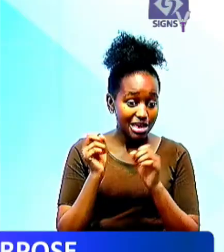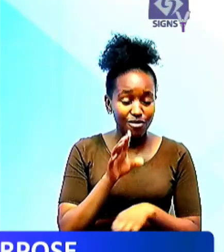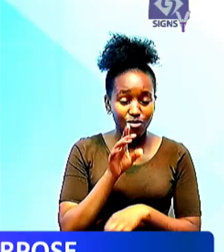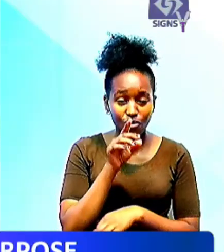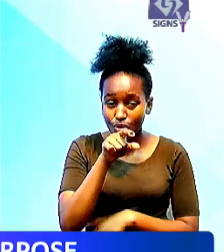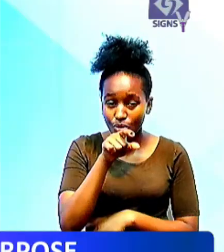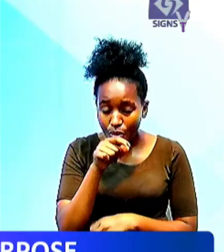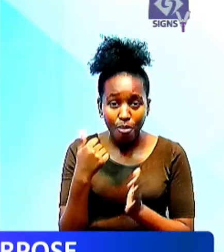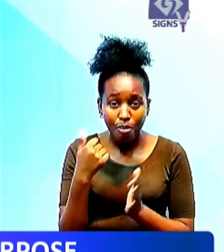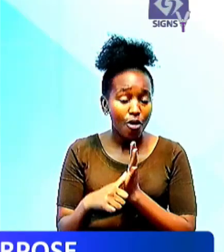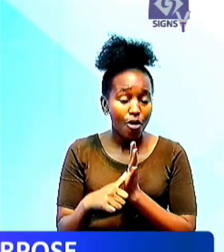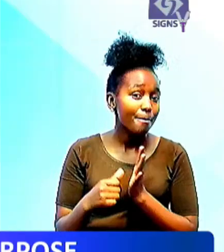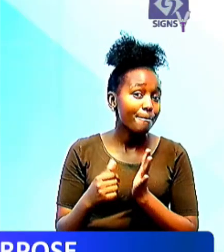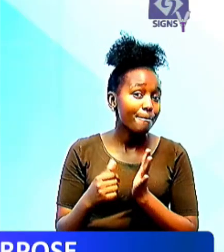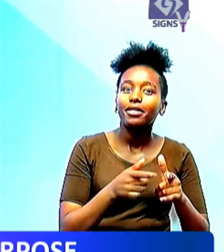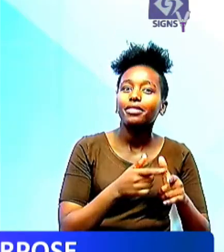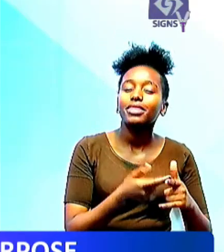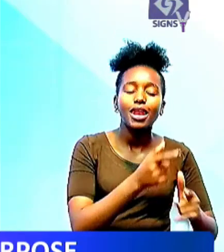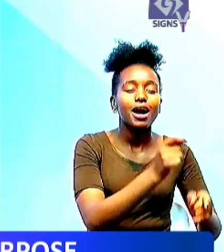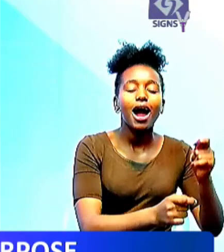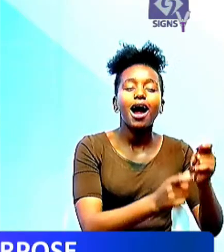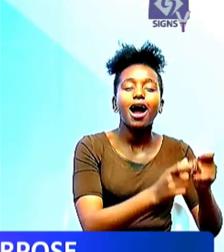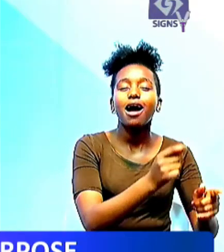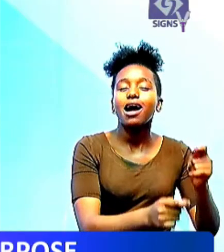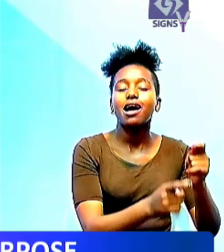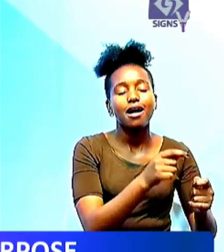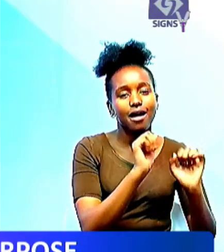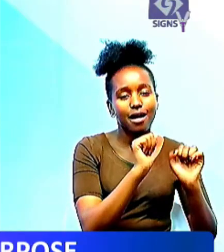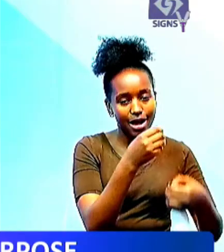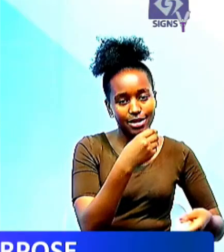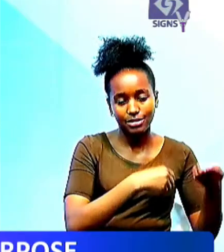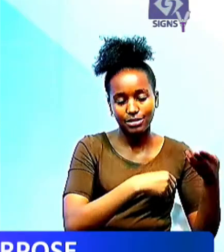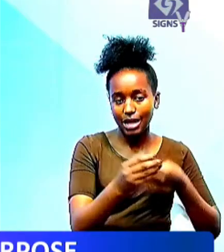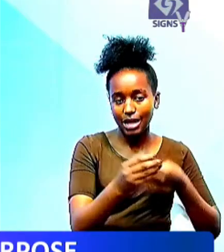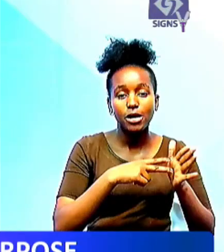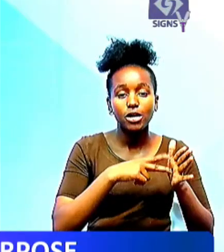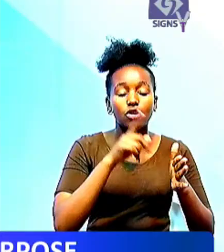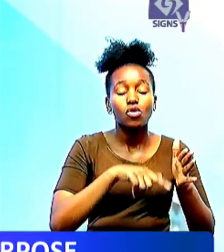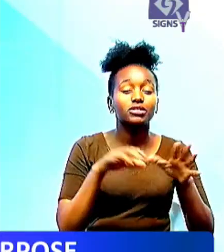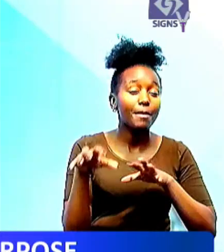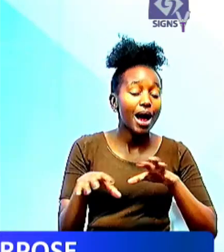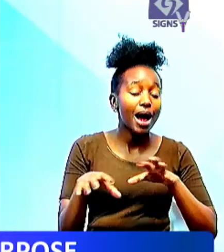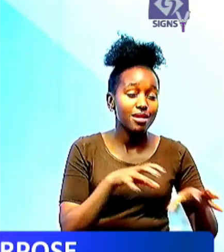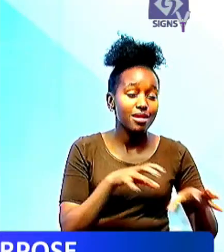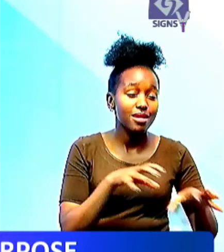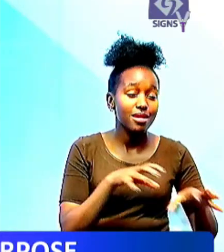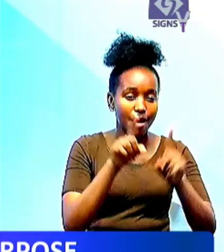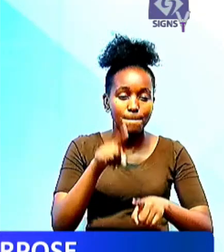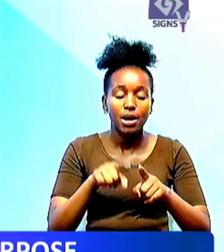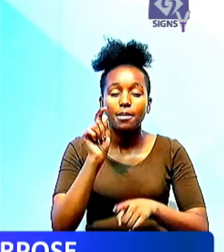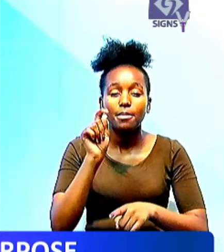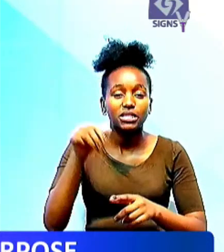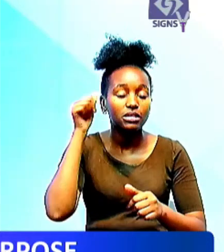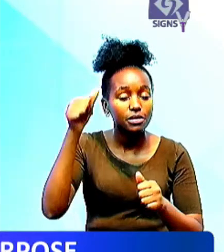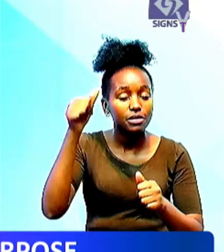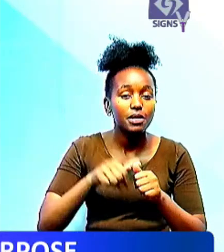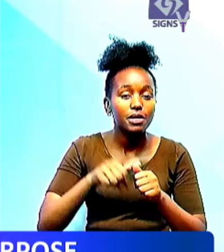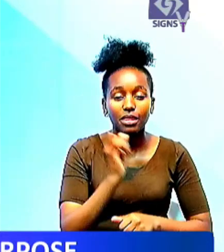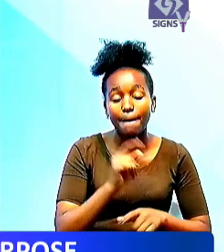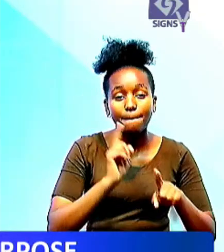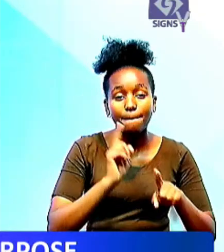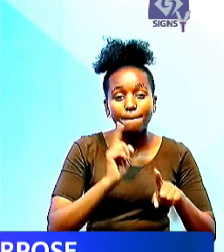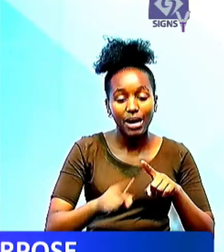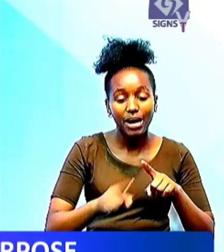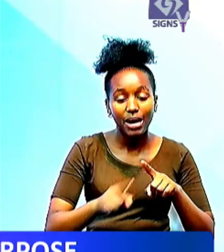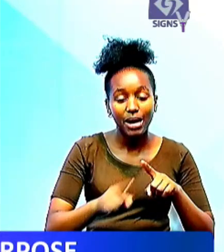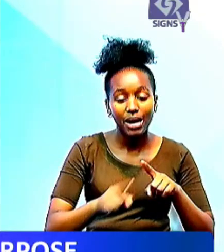for your milk. There's good milk for your eggs. Of course, there are market dynamics and all that, but what I'm saying is you don't